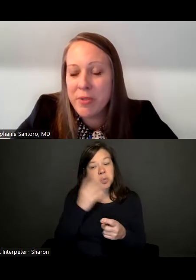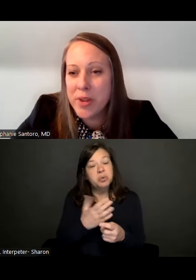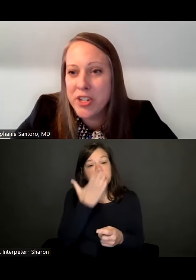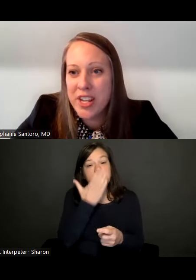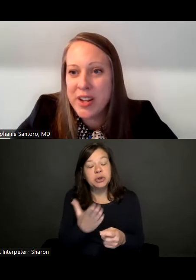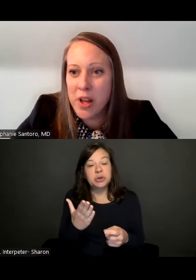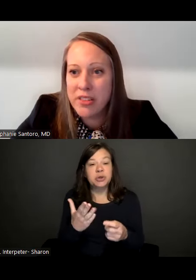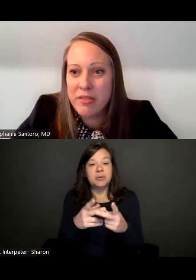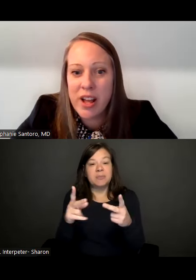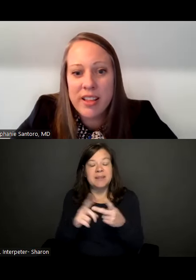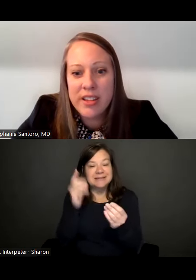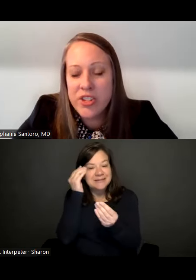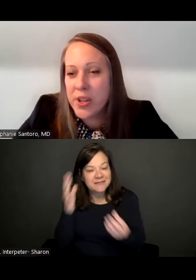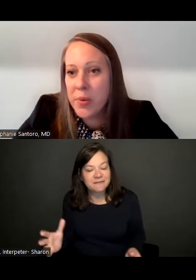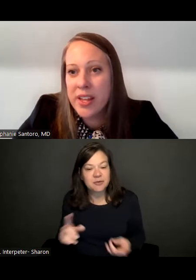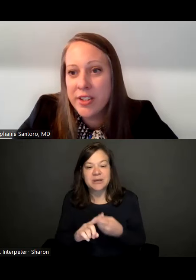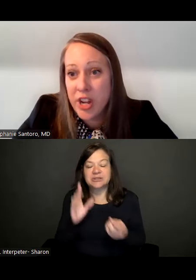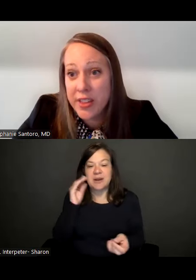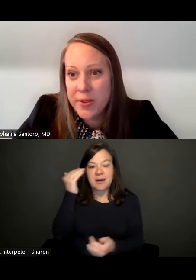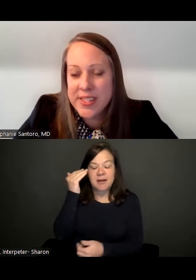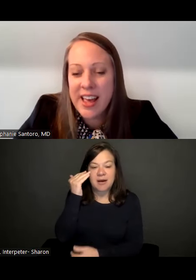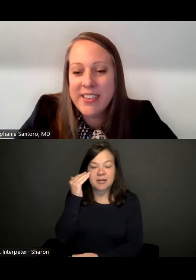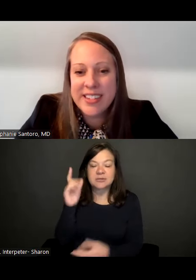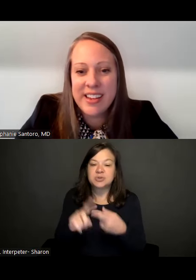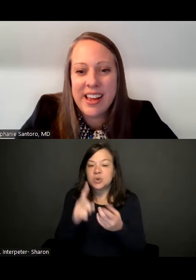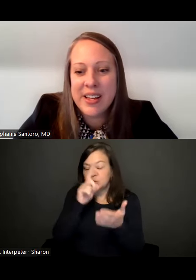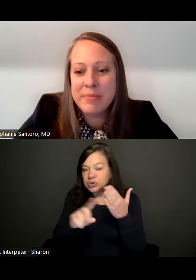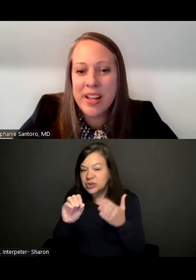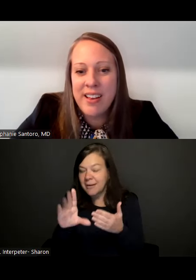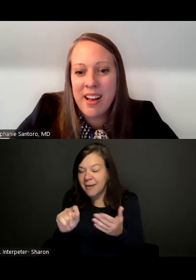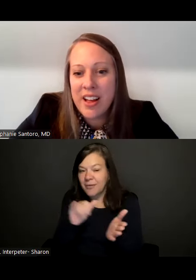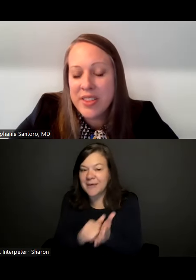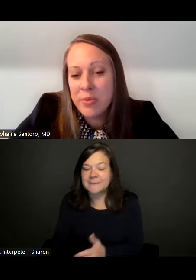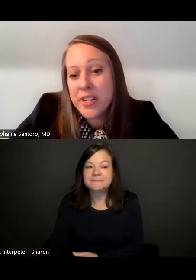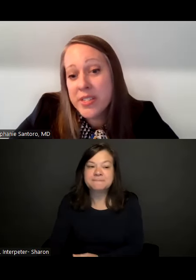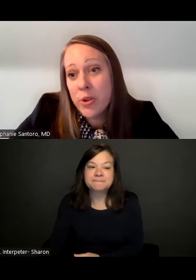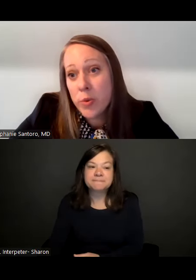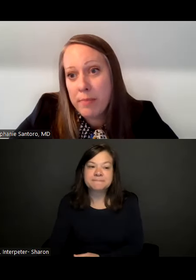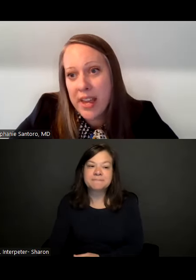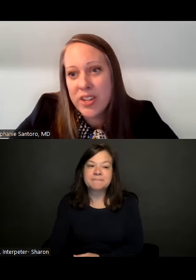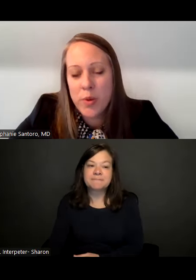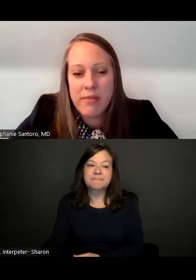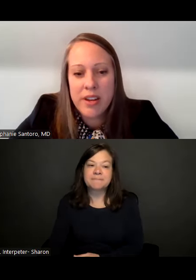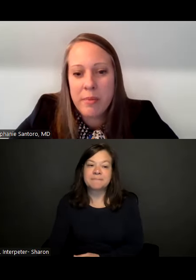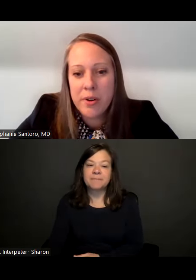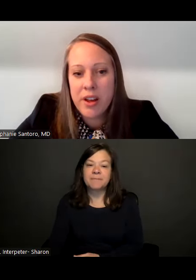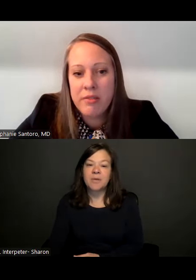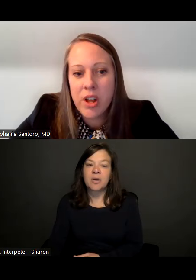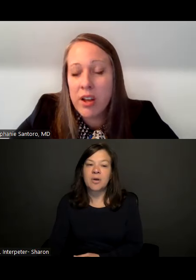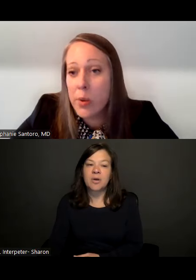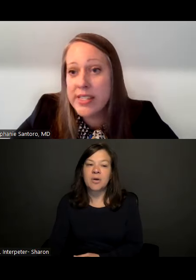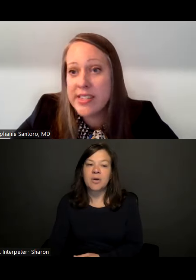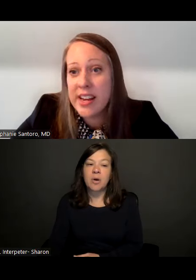of information and wealth of knowledge. So check those out. On the research webpage, we have a number